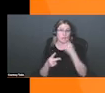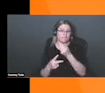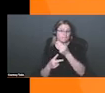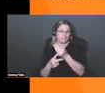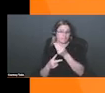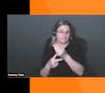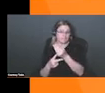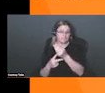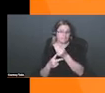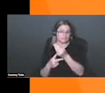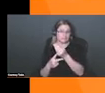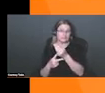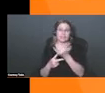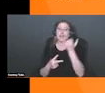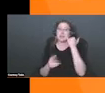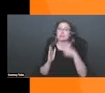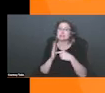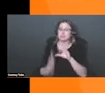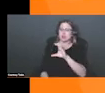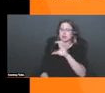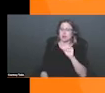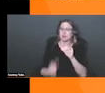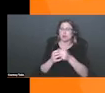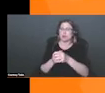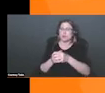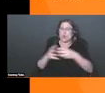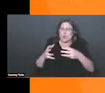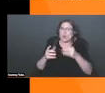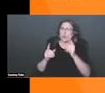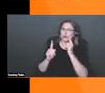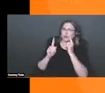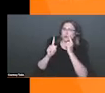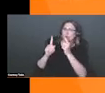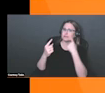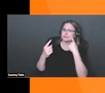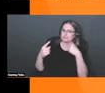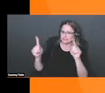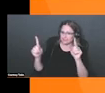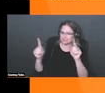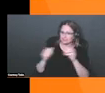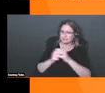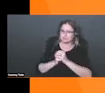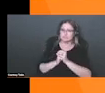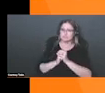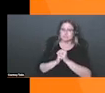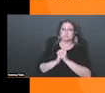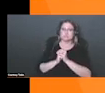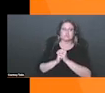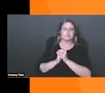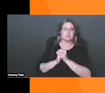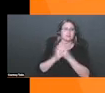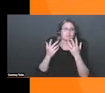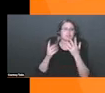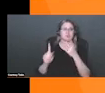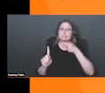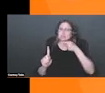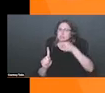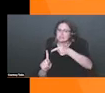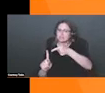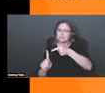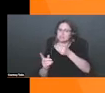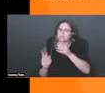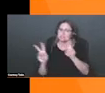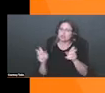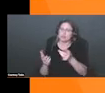funding to help a company grow or reach milestones, specific issue funding, and funding that